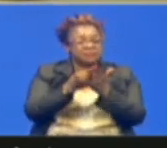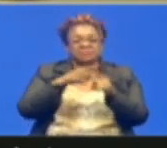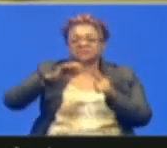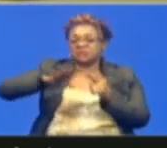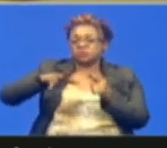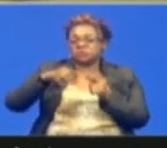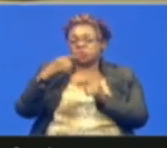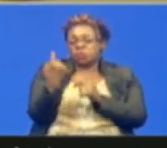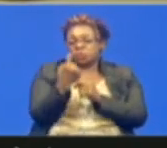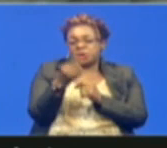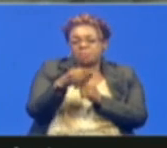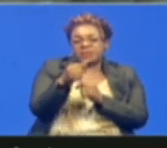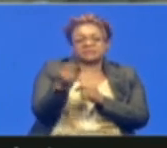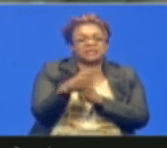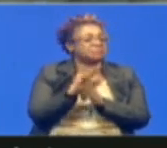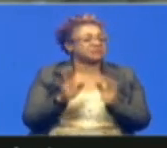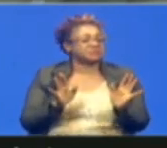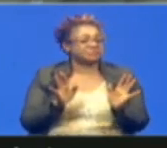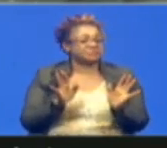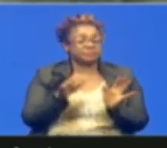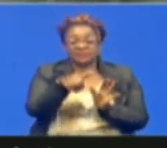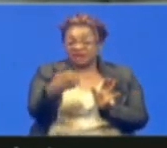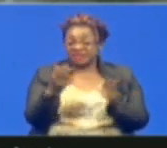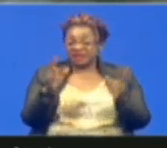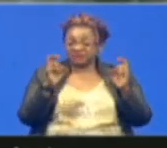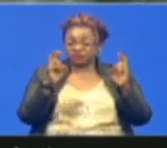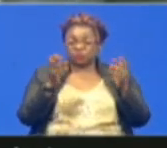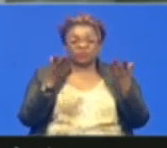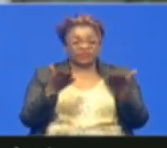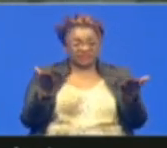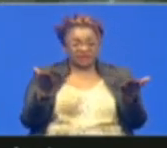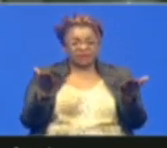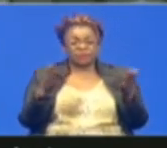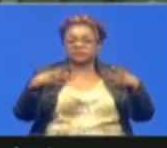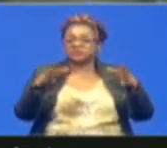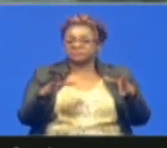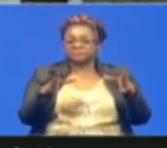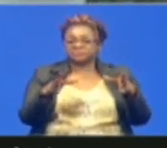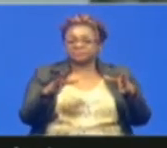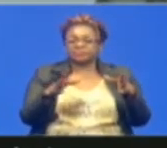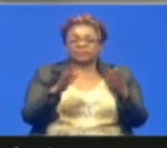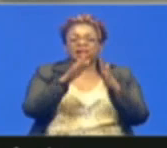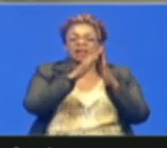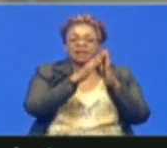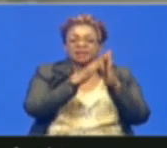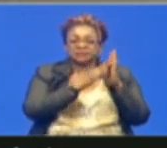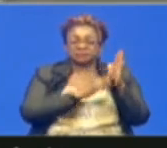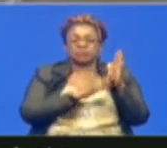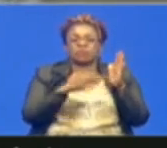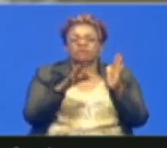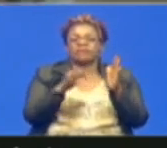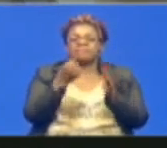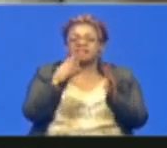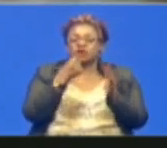able to pay salaries. Another issue on the table of the mediation team was that of the leased medical equipment,